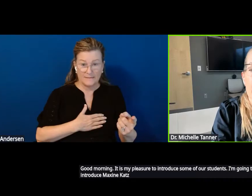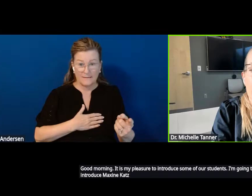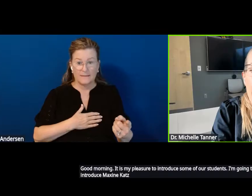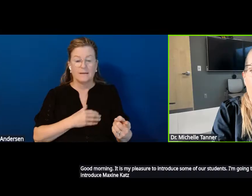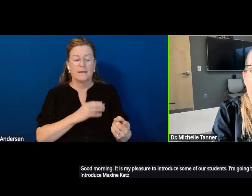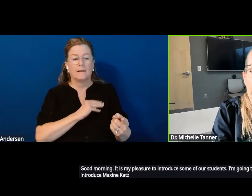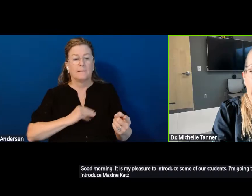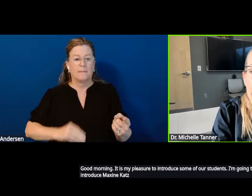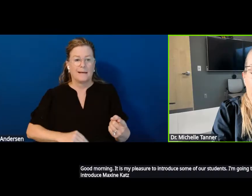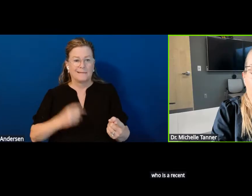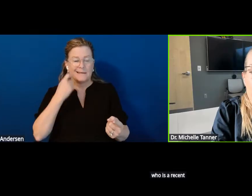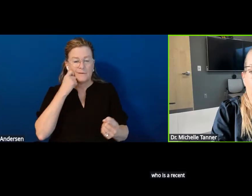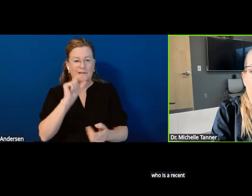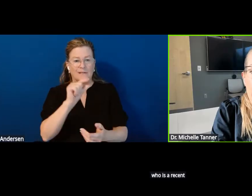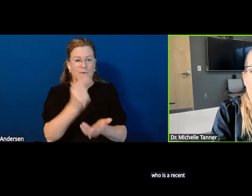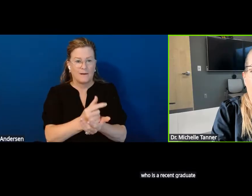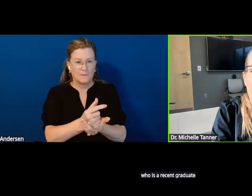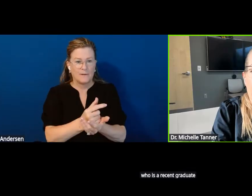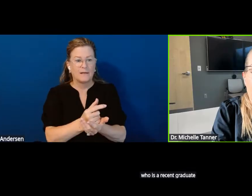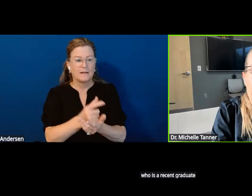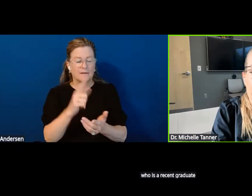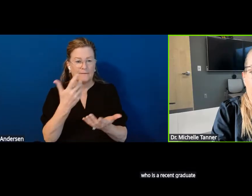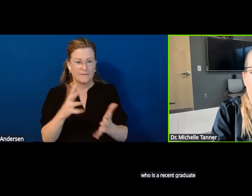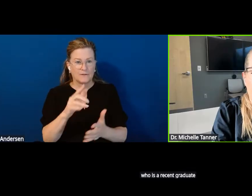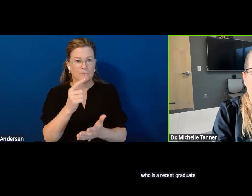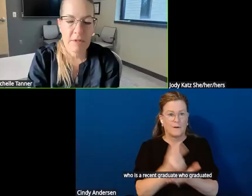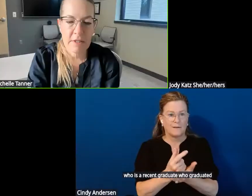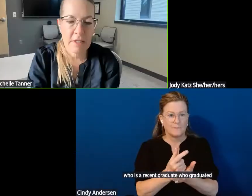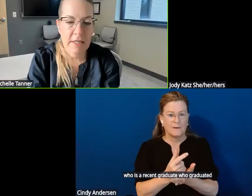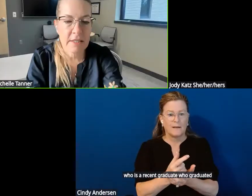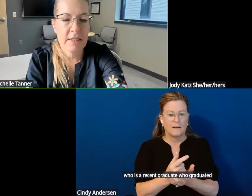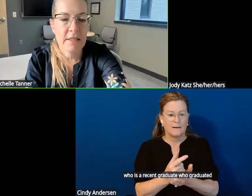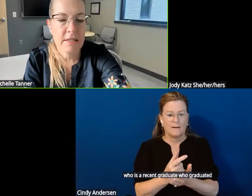a recent graduate who graduated just